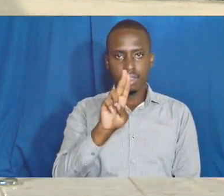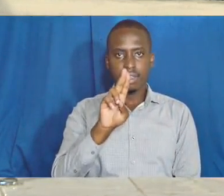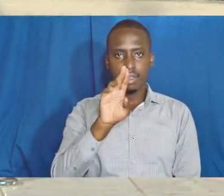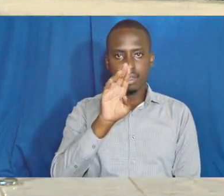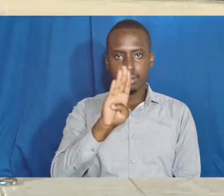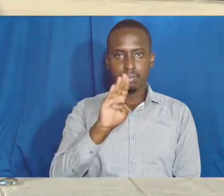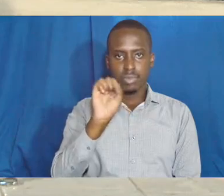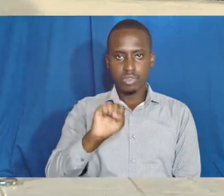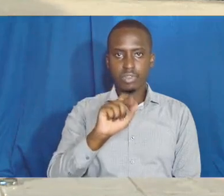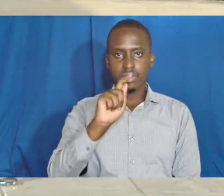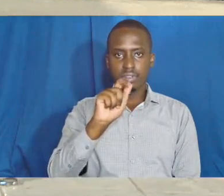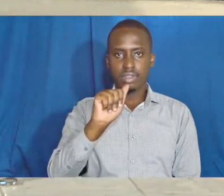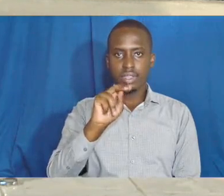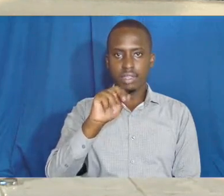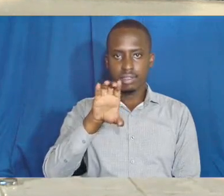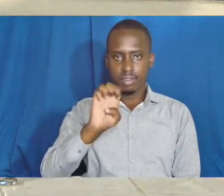or is a mixture?